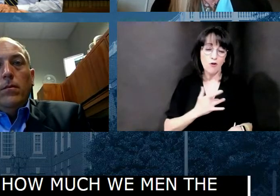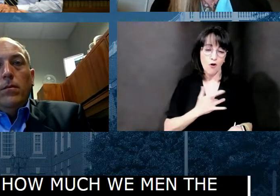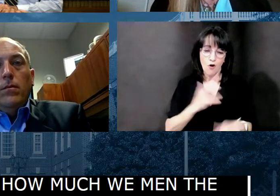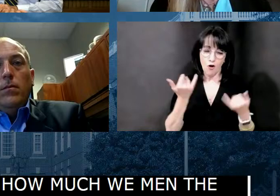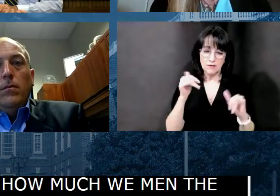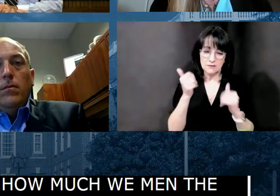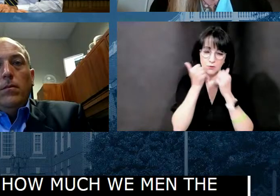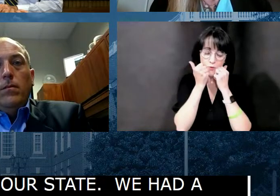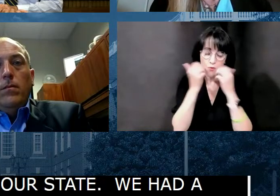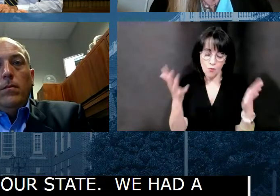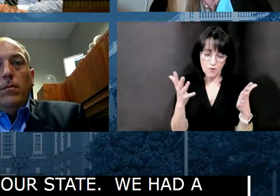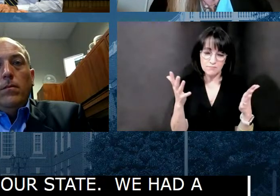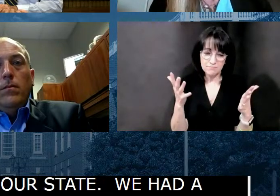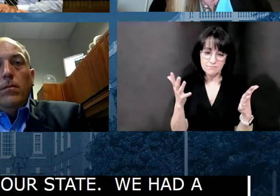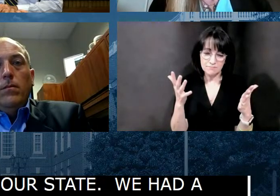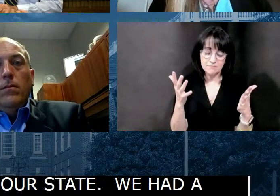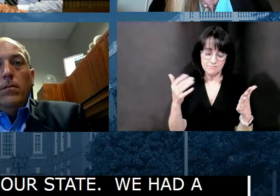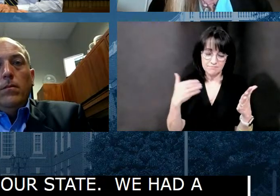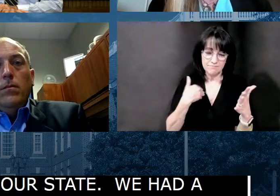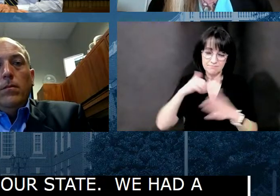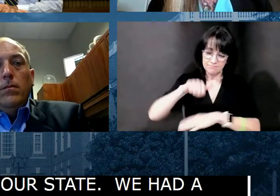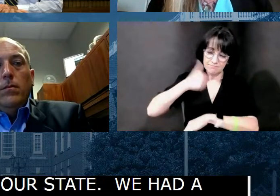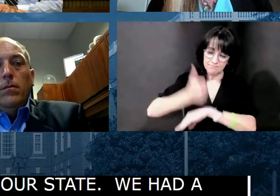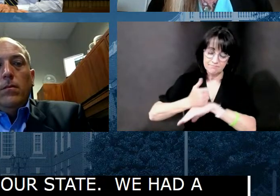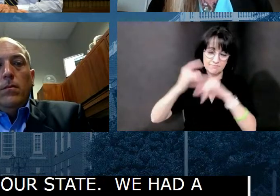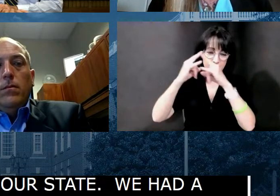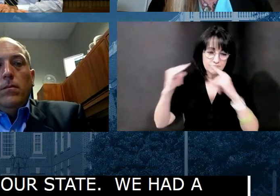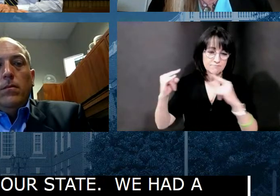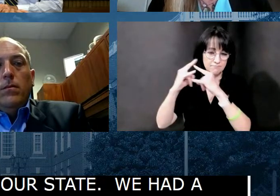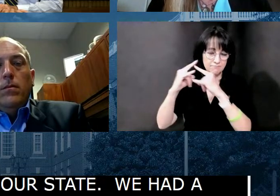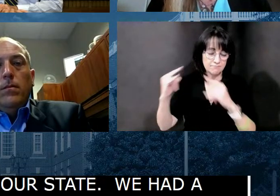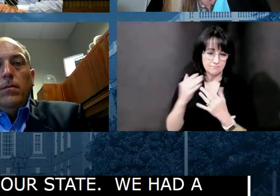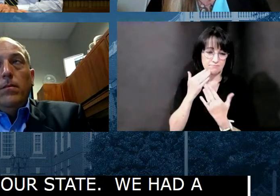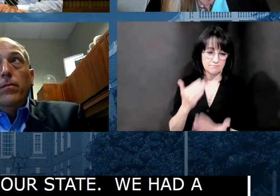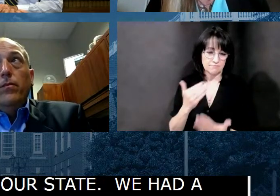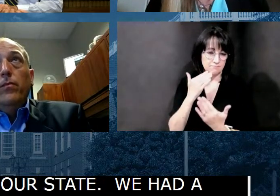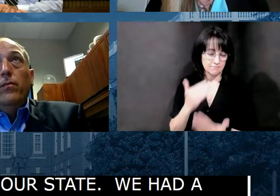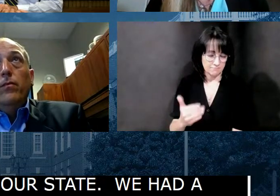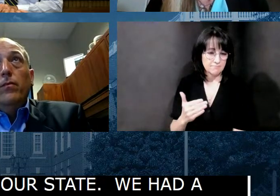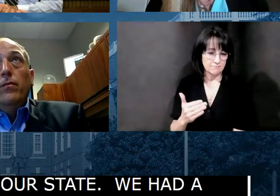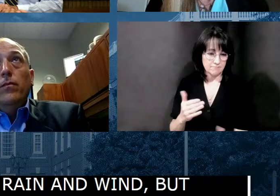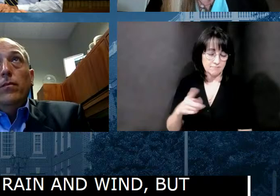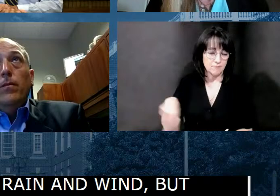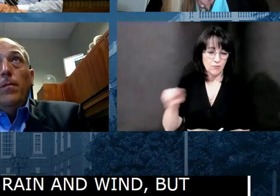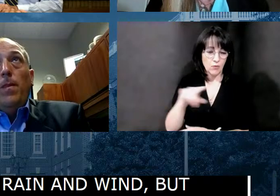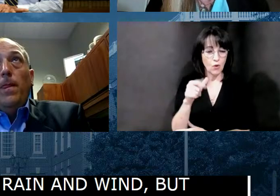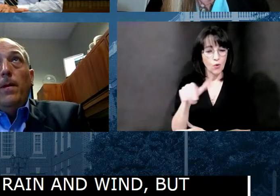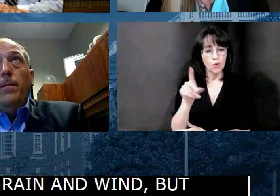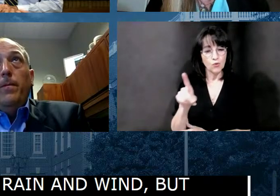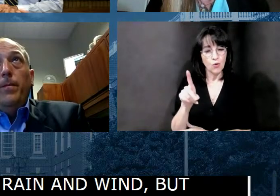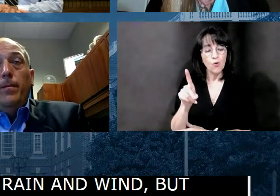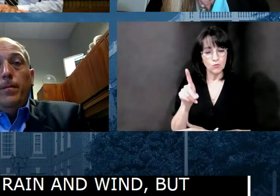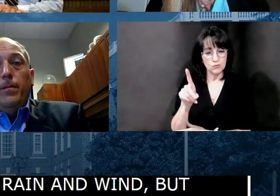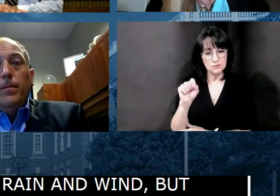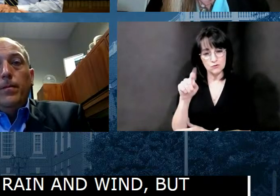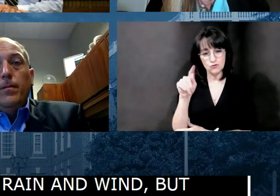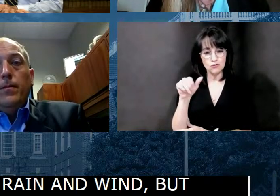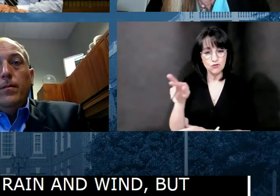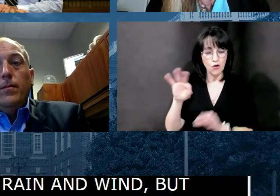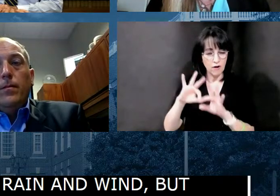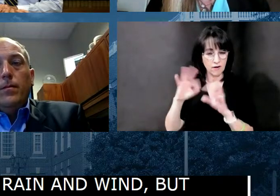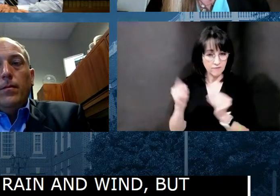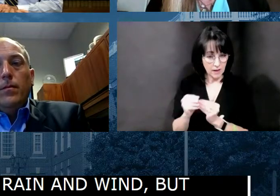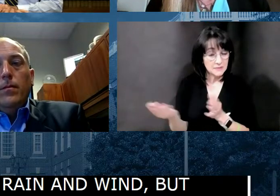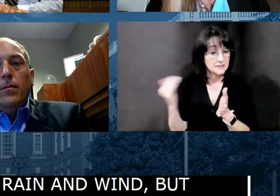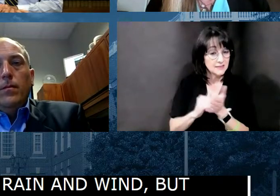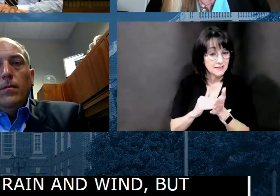tent as we expressed our thanks to the Gold Star families, which we did again on